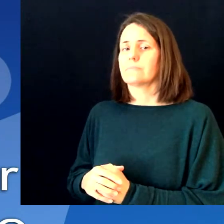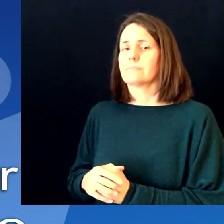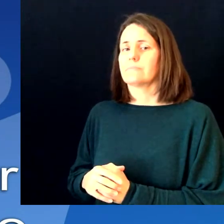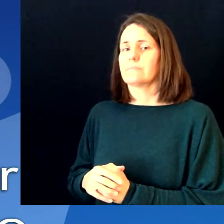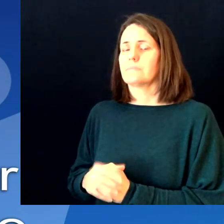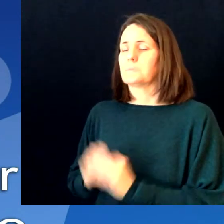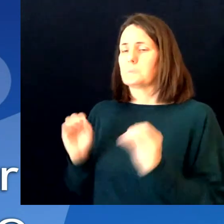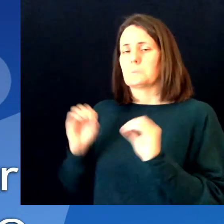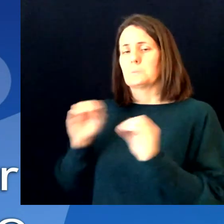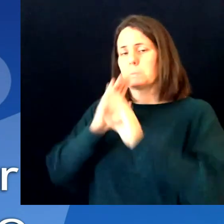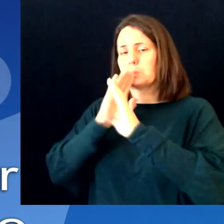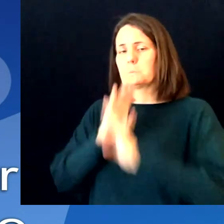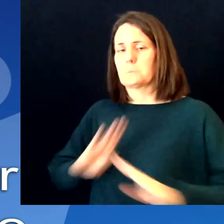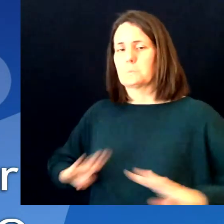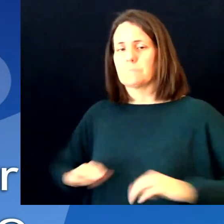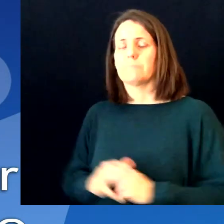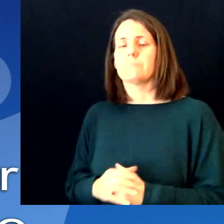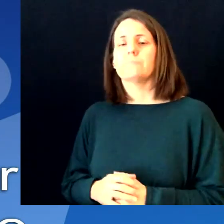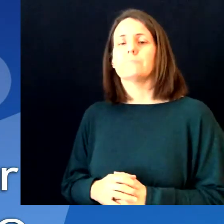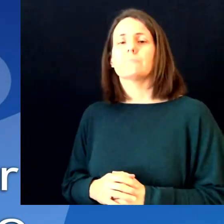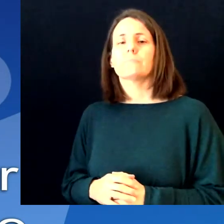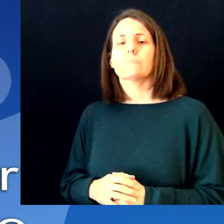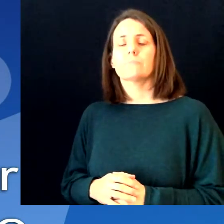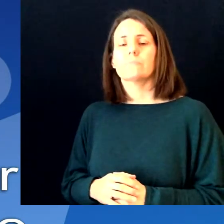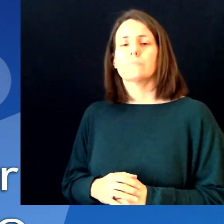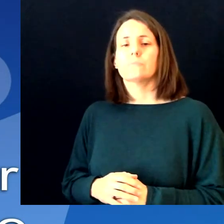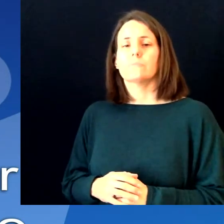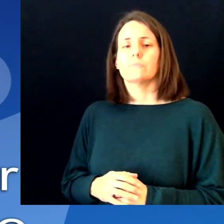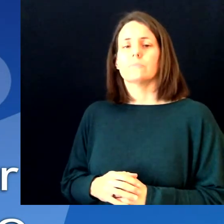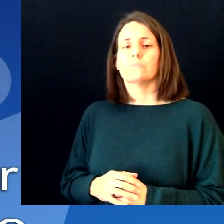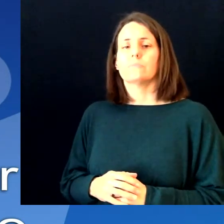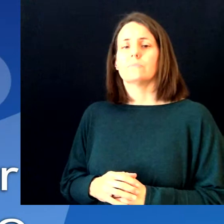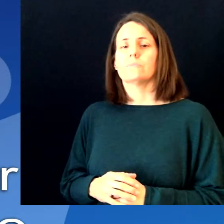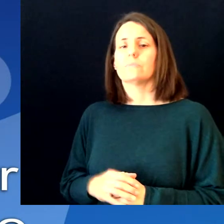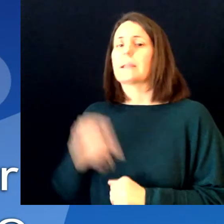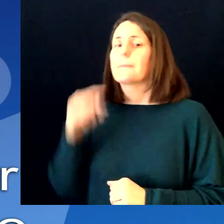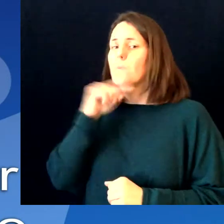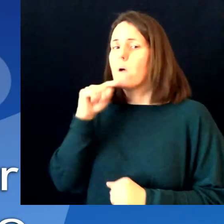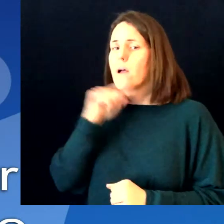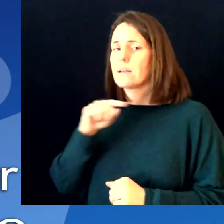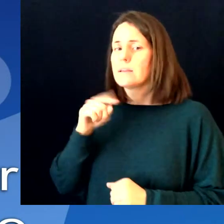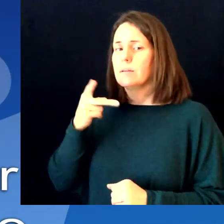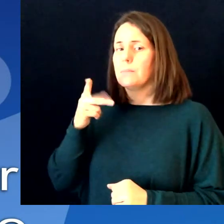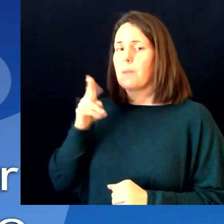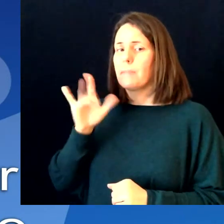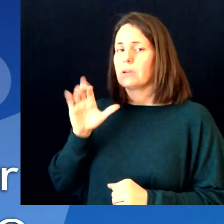Okay, moving on then to Susan Benz from Milwaukee Public Radio. Susan.